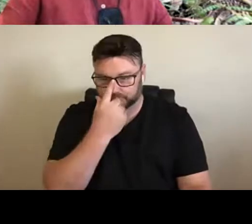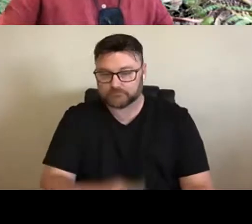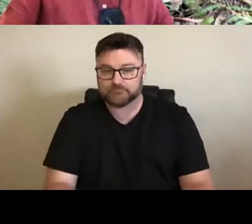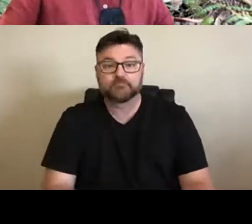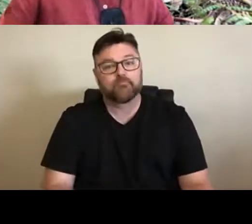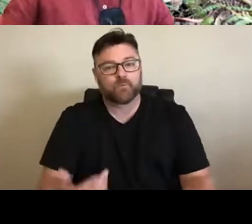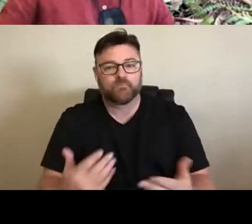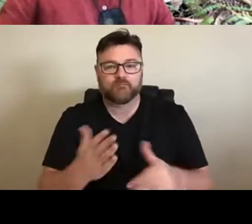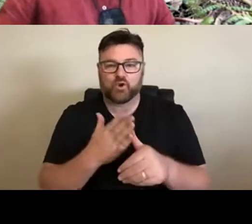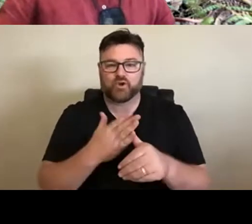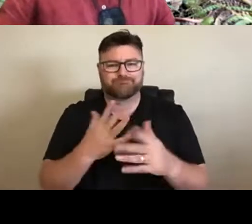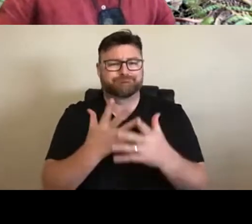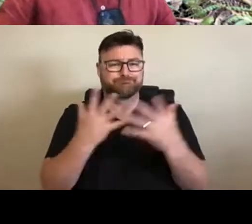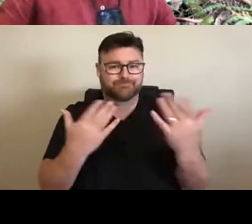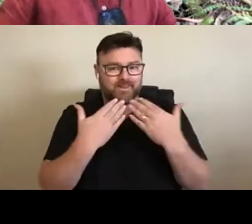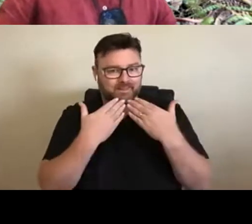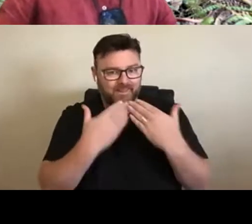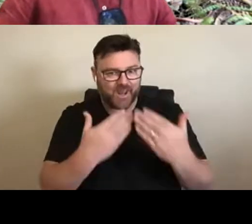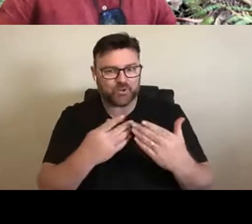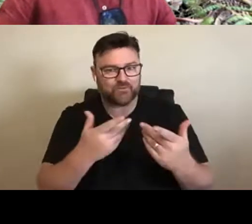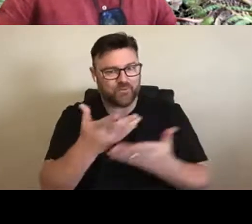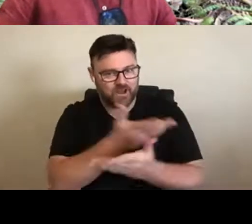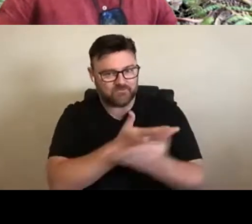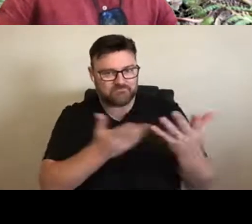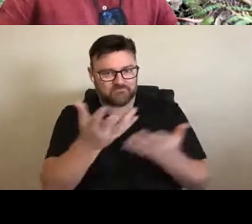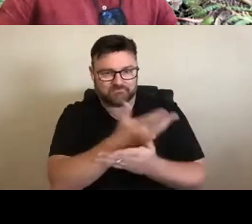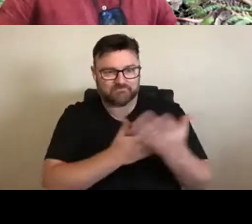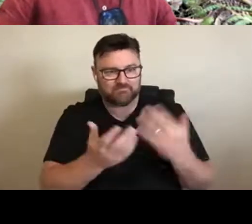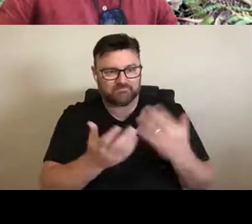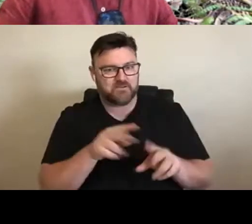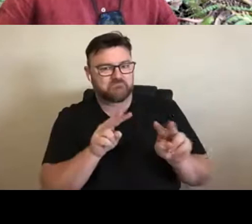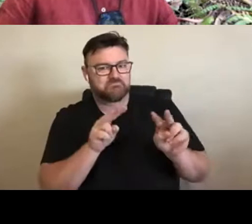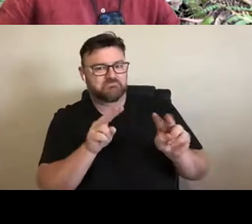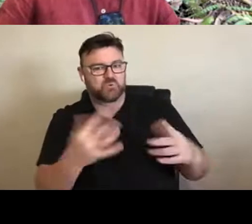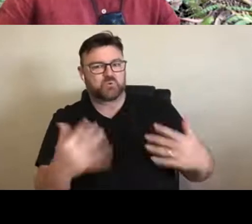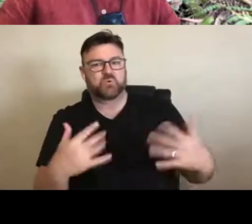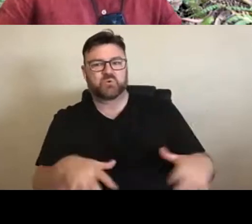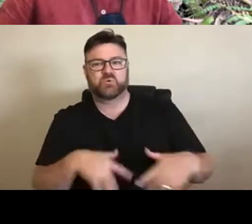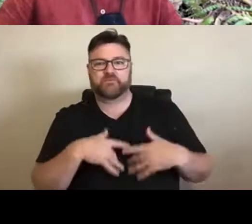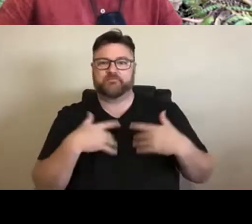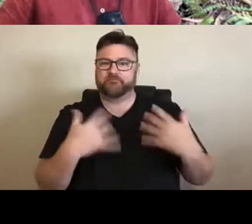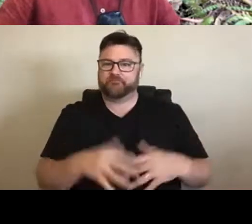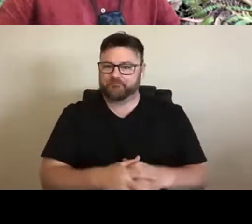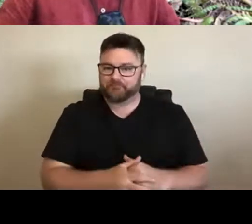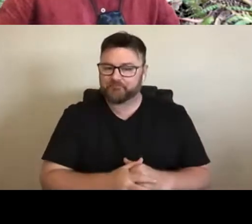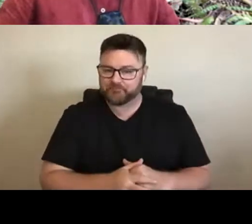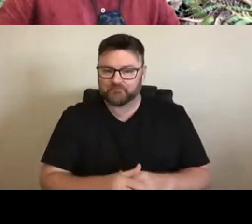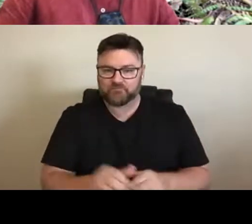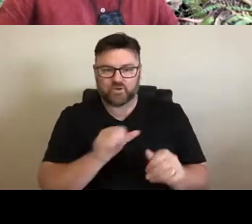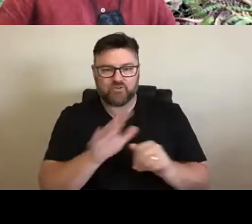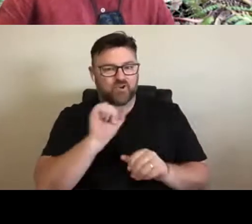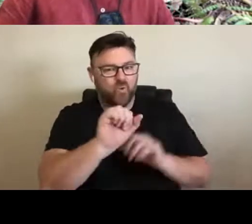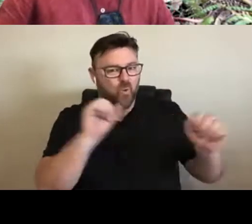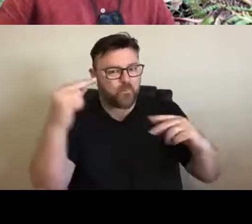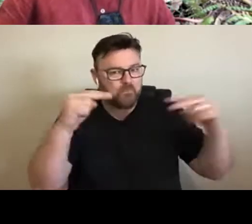so much for that conversation. It's very heartfelt and great to hear from each of you, your different perspectives. I